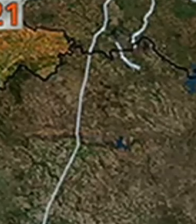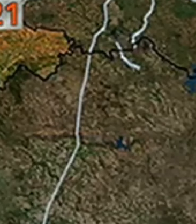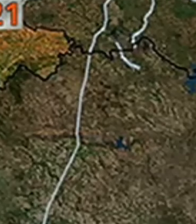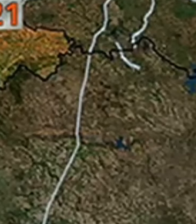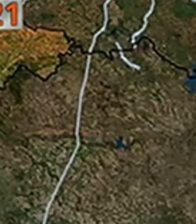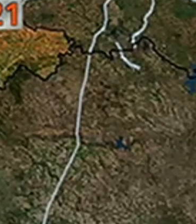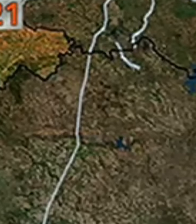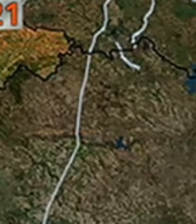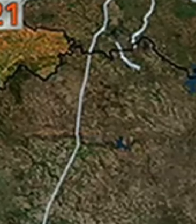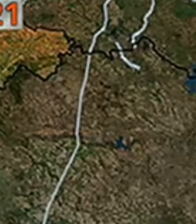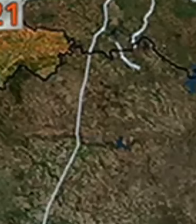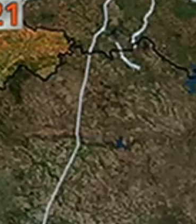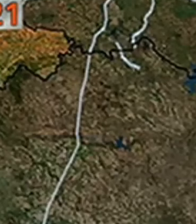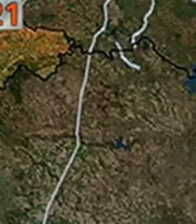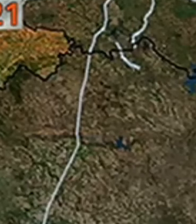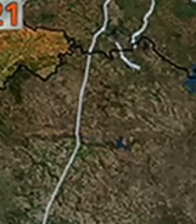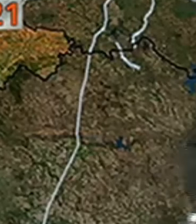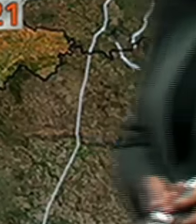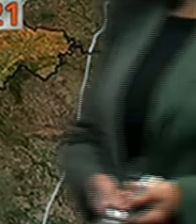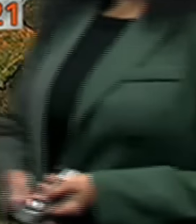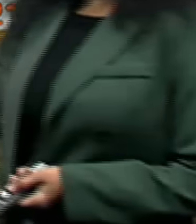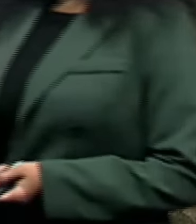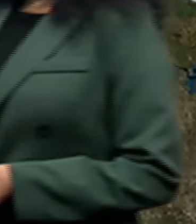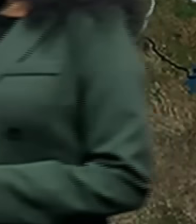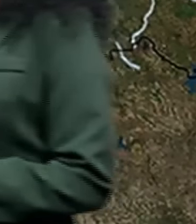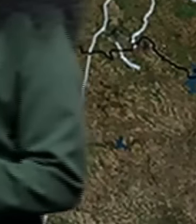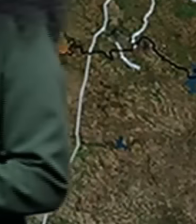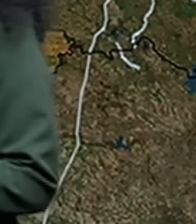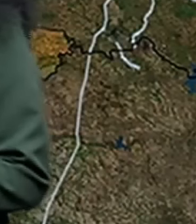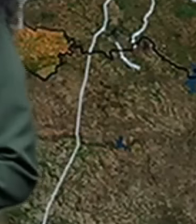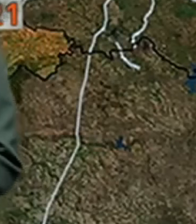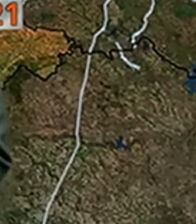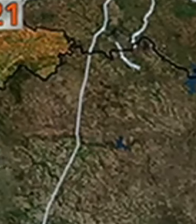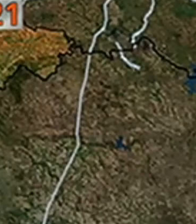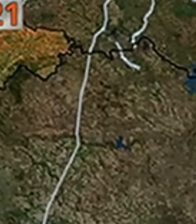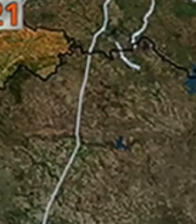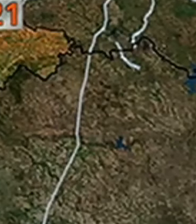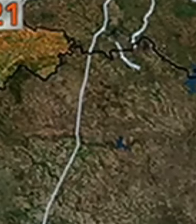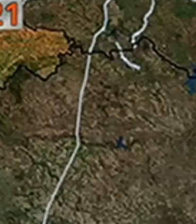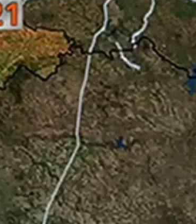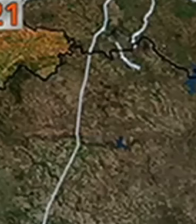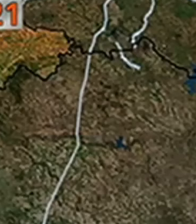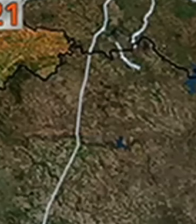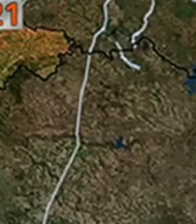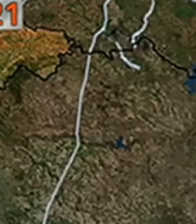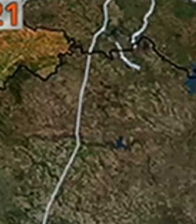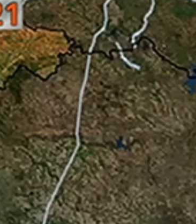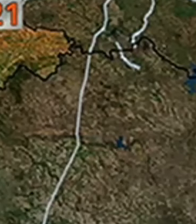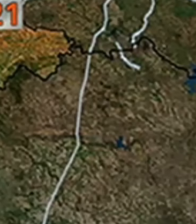go ya go di le 23 fa re lebelela Taung le teng go tla nna tsididi ka digata di le 4 go ya go di le